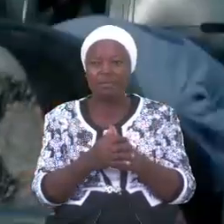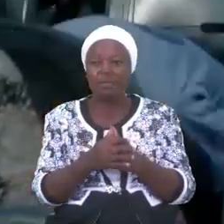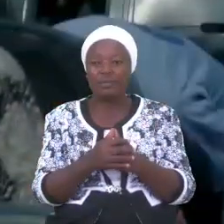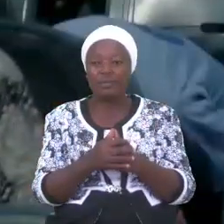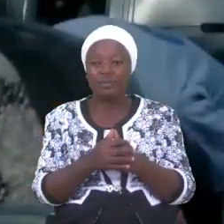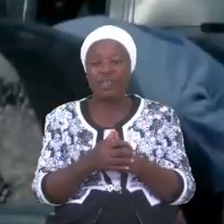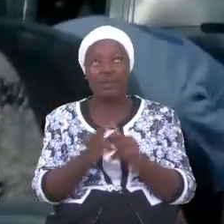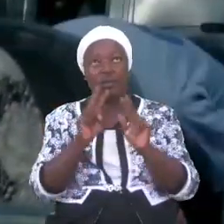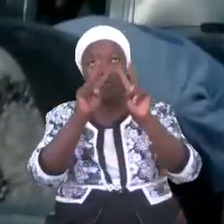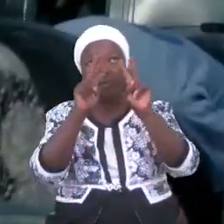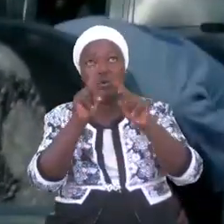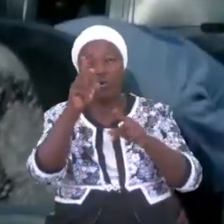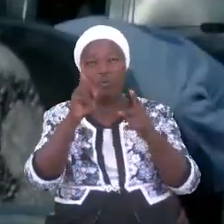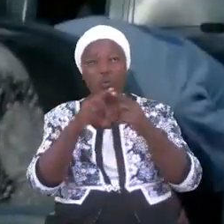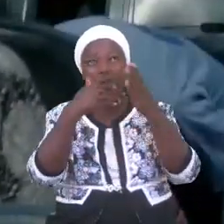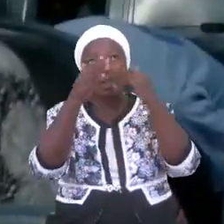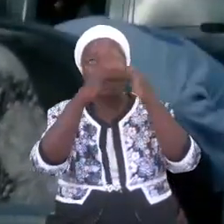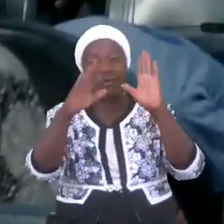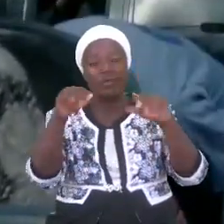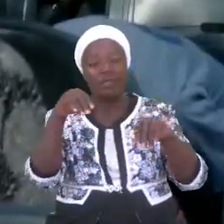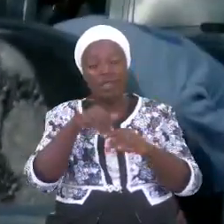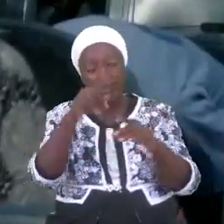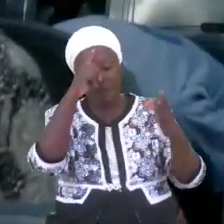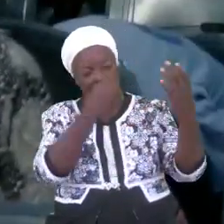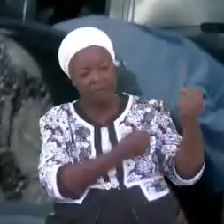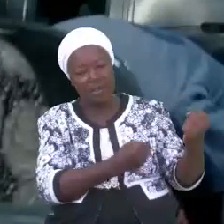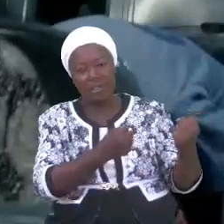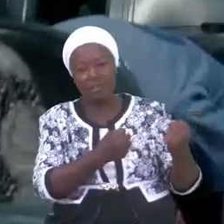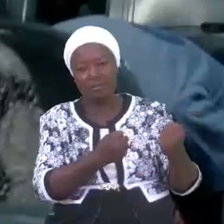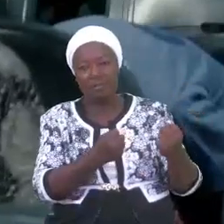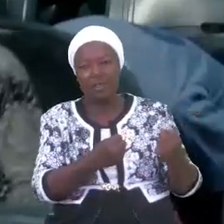Tonight, it has been prophesied to you,